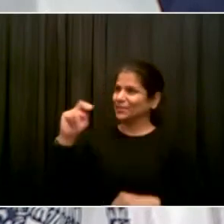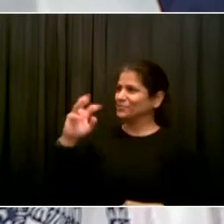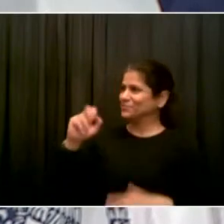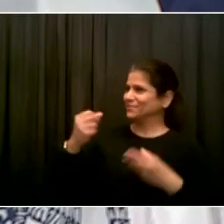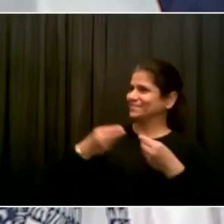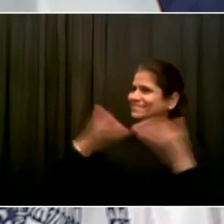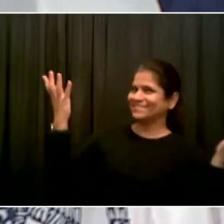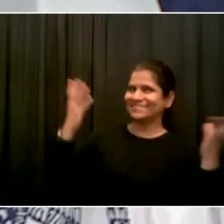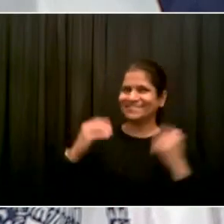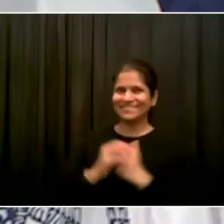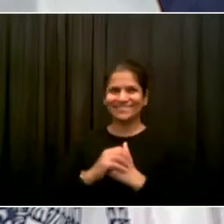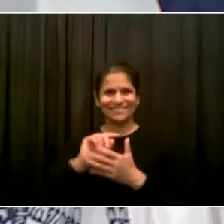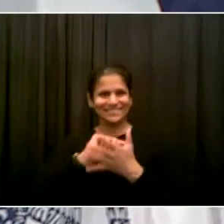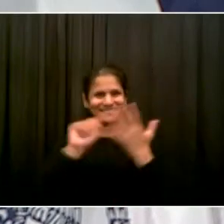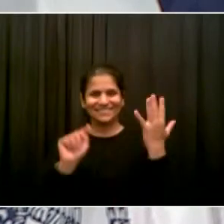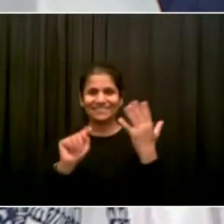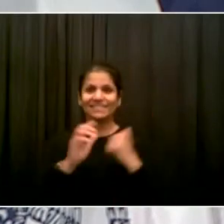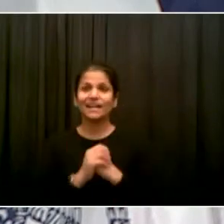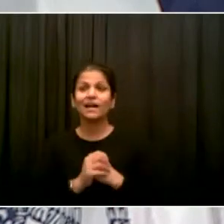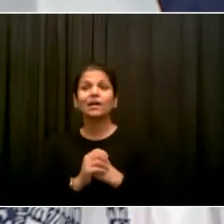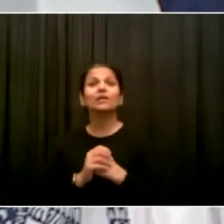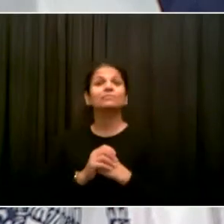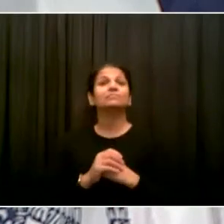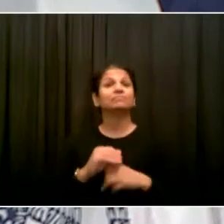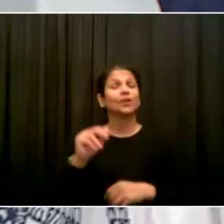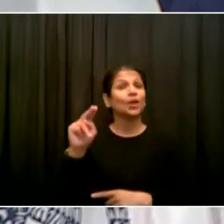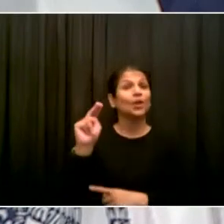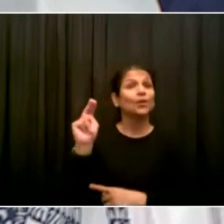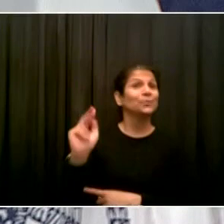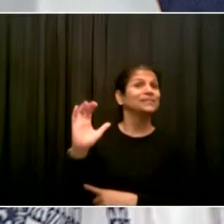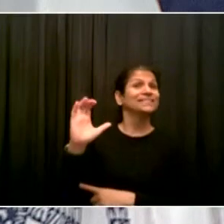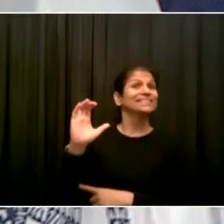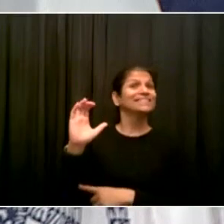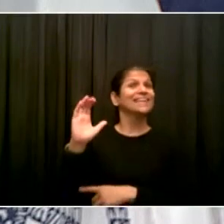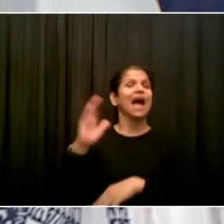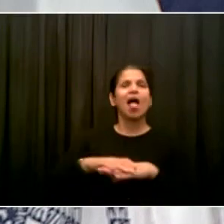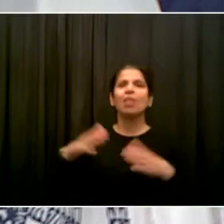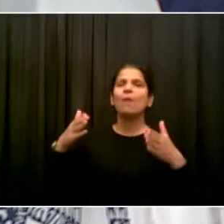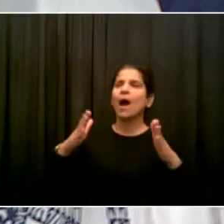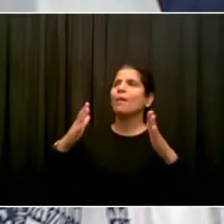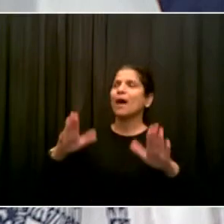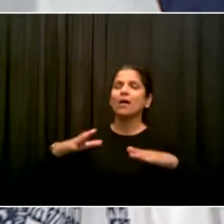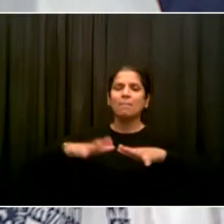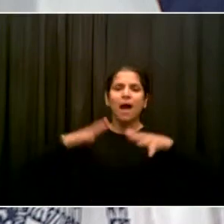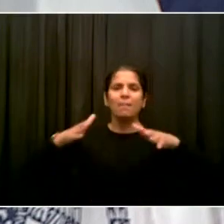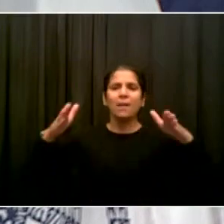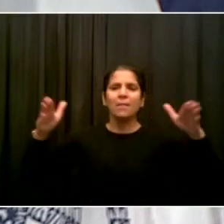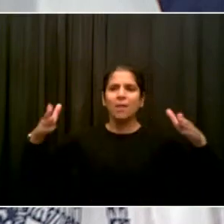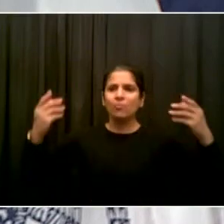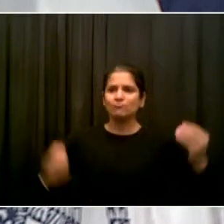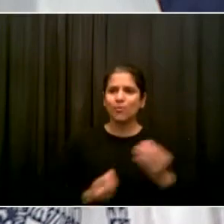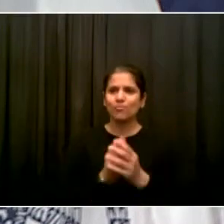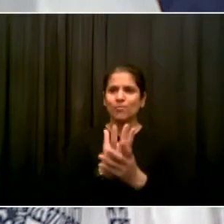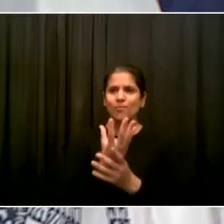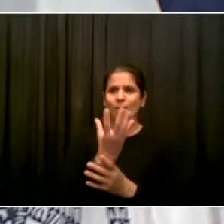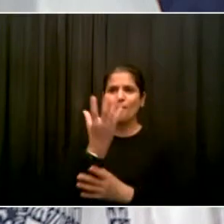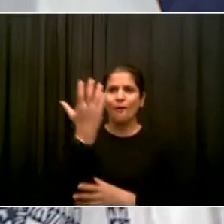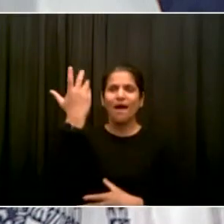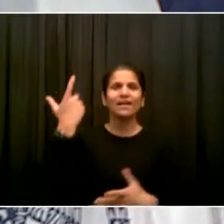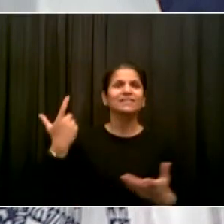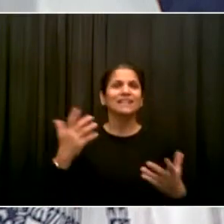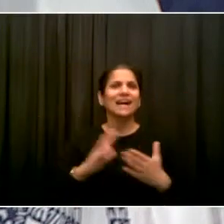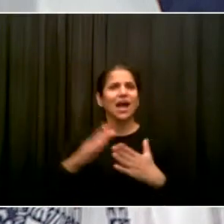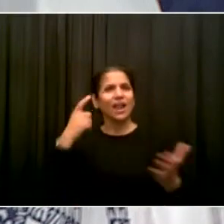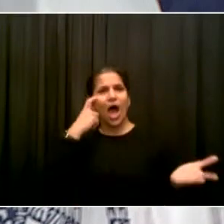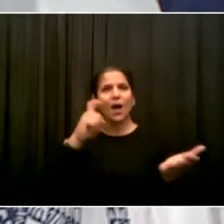The good news is New York City's coming back. The good news is there's extraordinary things happening all over the city. The good news is the things we